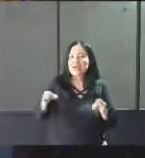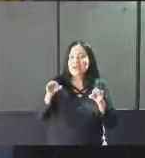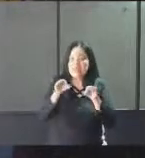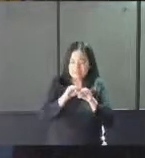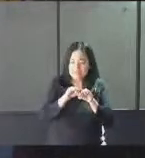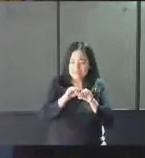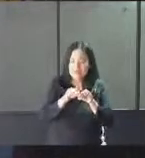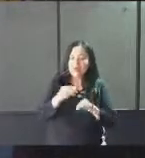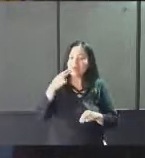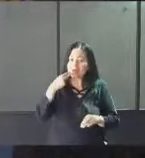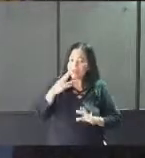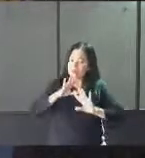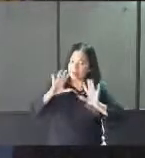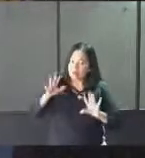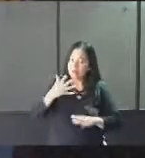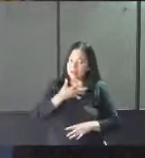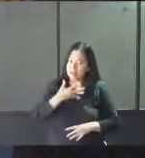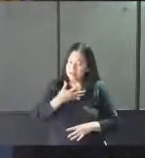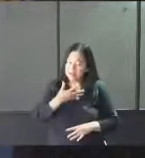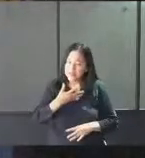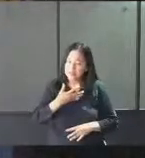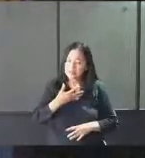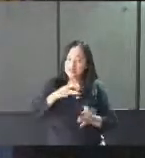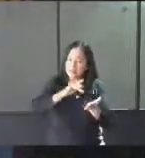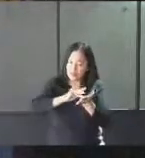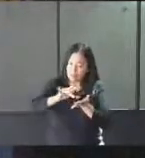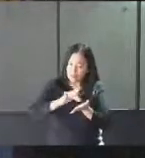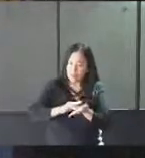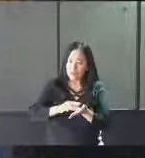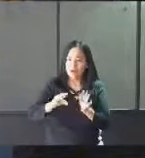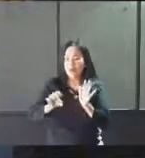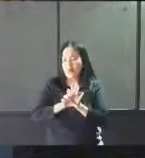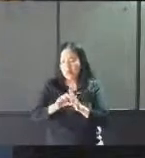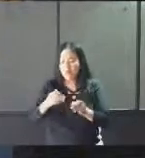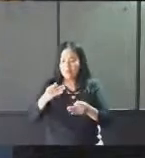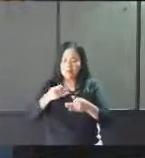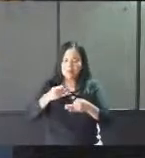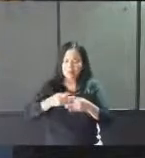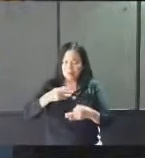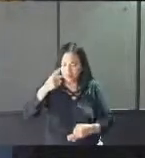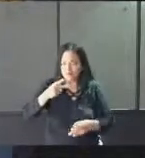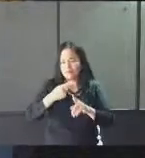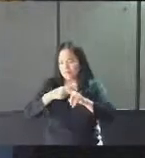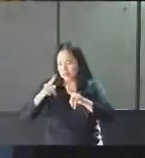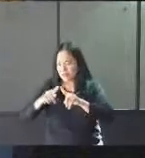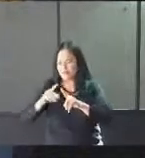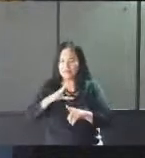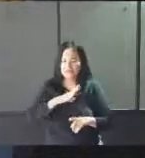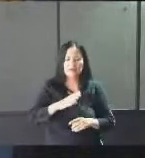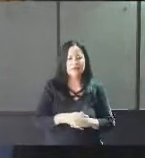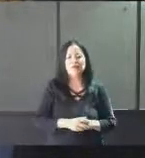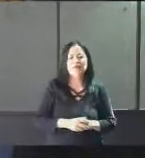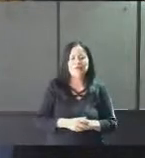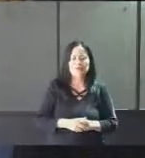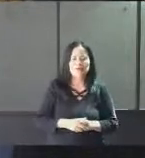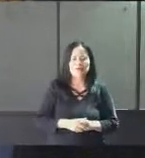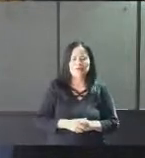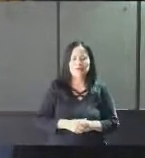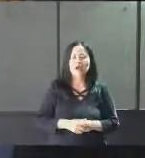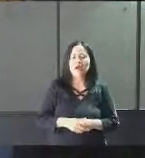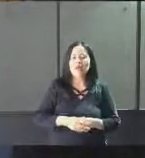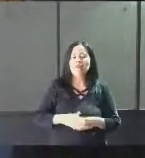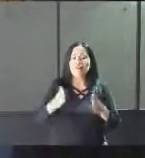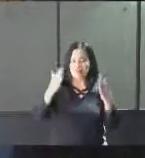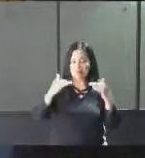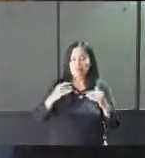it's very important not to reinvent the wheel, but use the existing tools and the platforms that have been developed. And in addition, I think